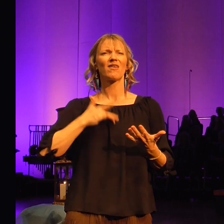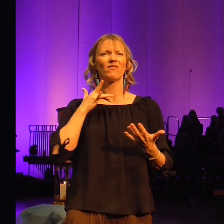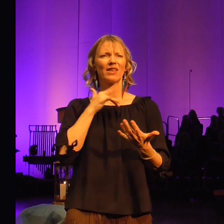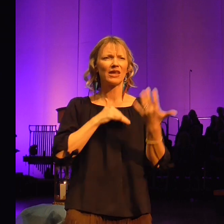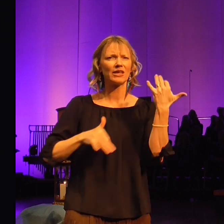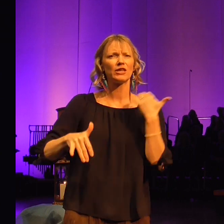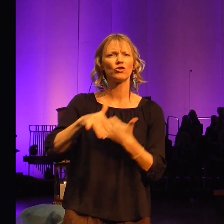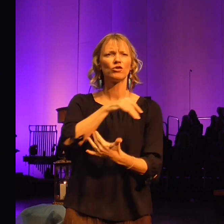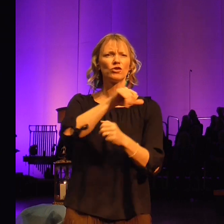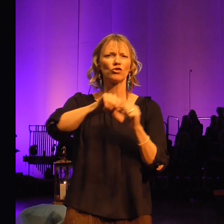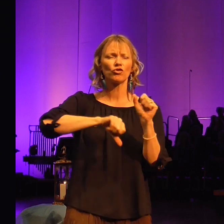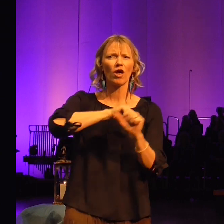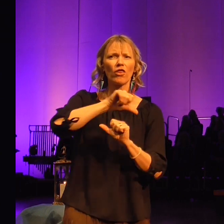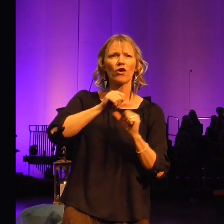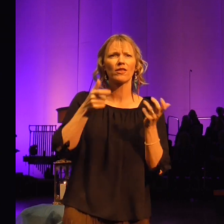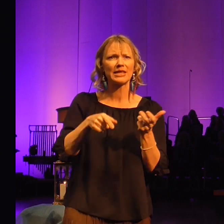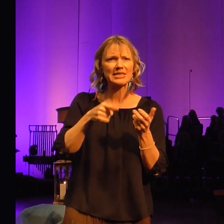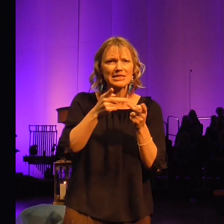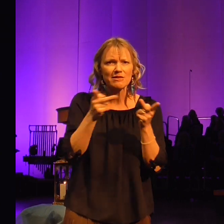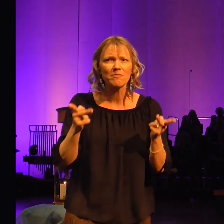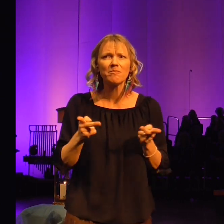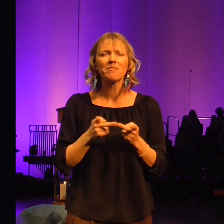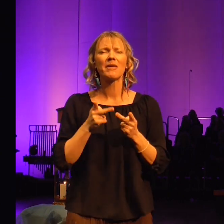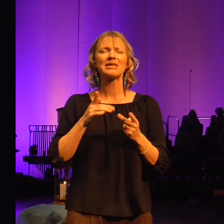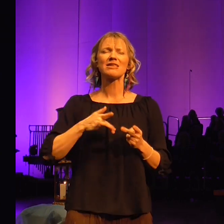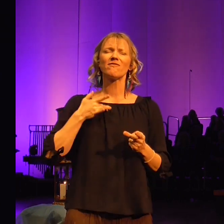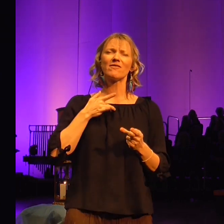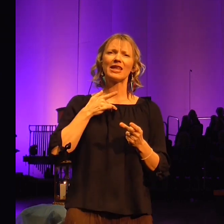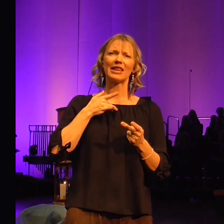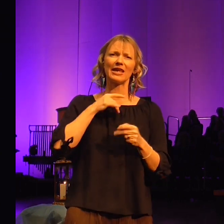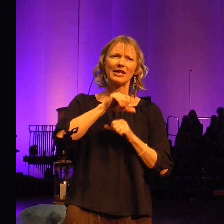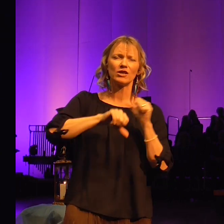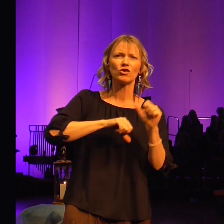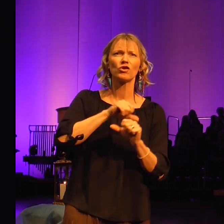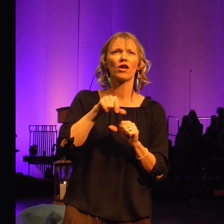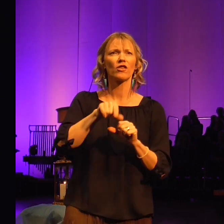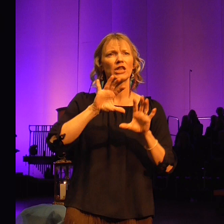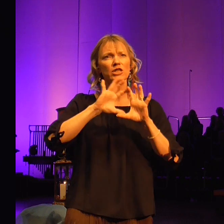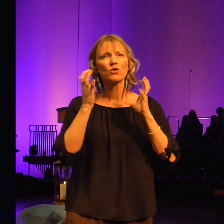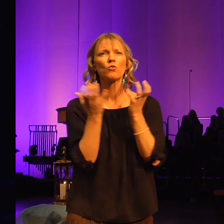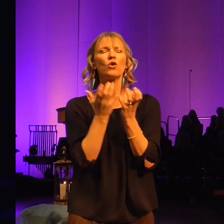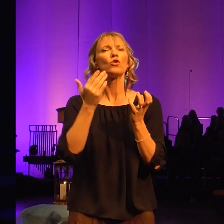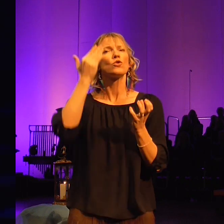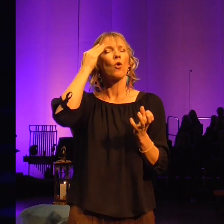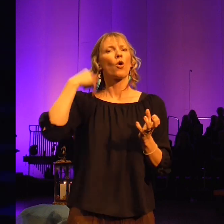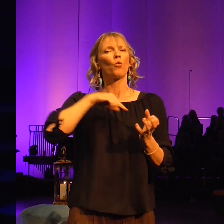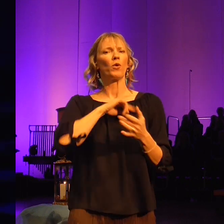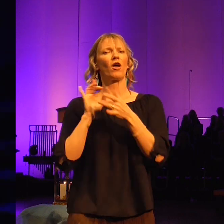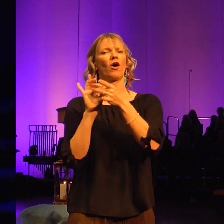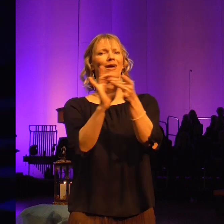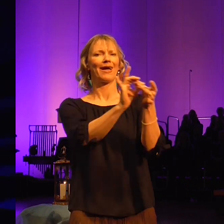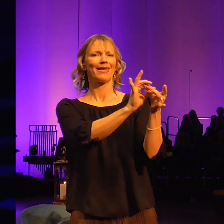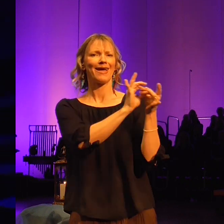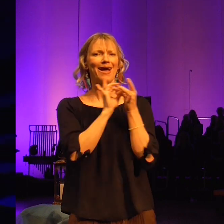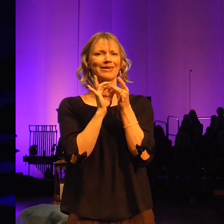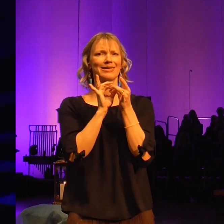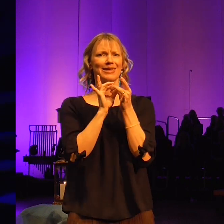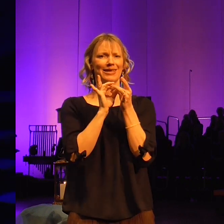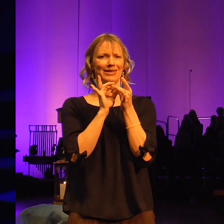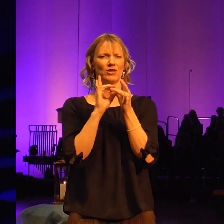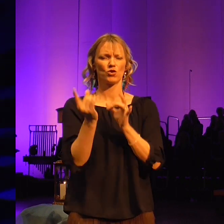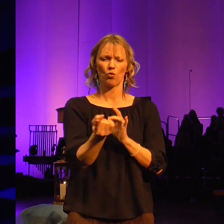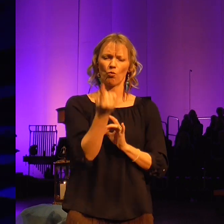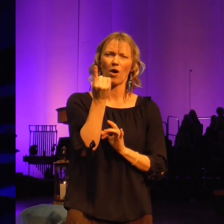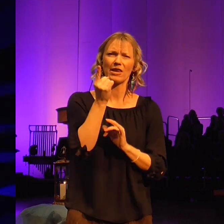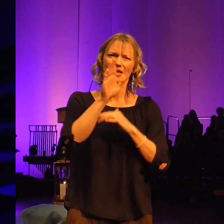other in this space, feeling the presence of each other in our world, knowing that we are connected in that oneness to all